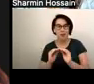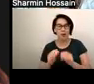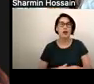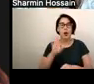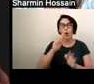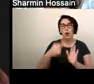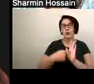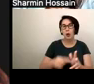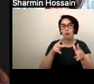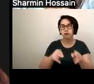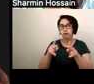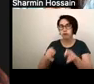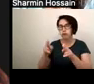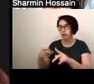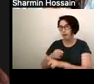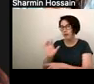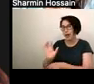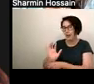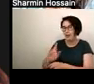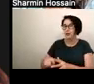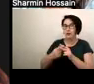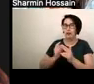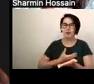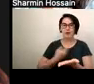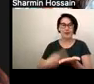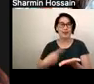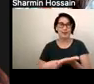this documentary as a way to kickstart the conversation.